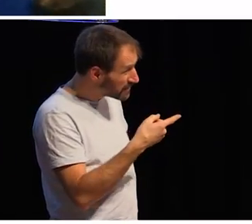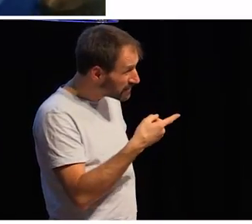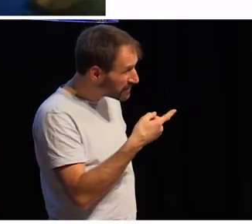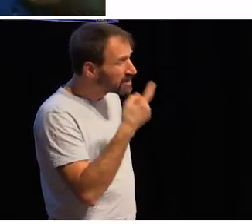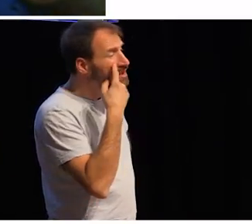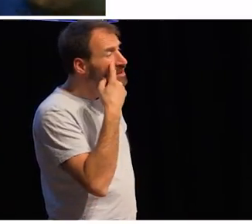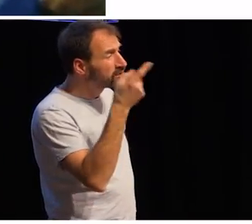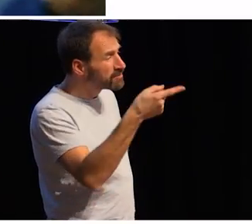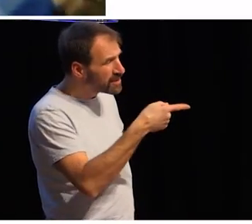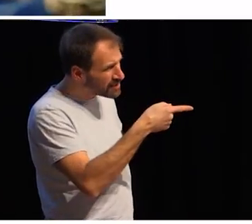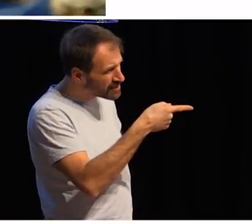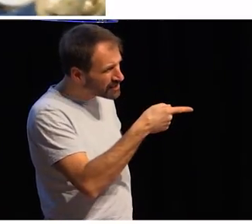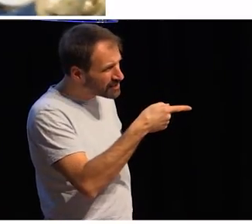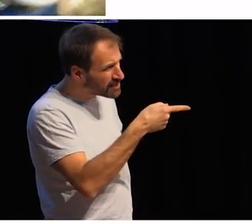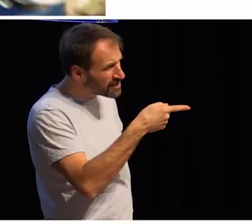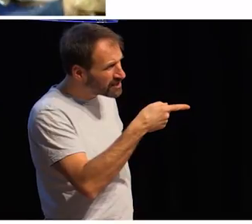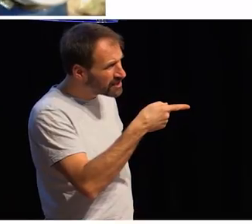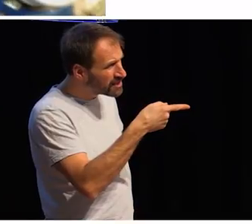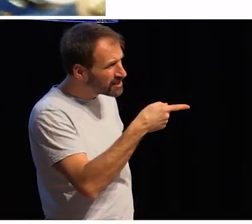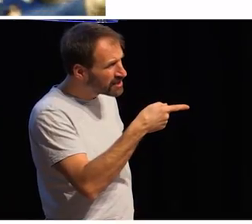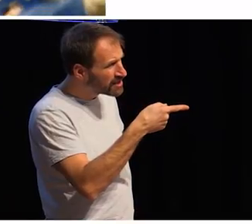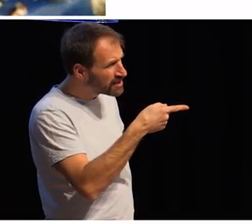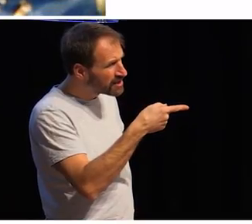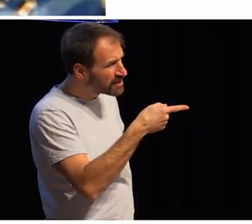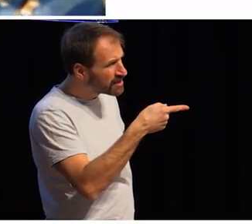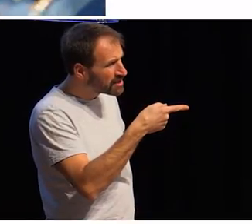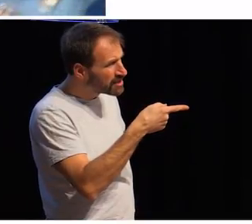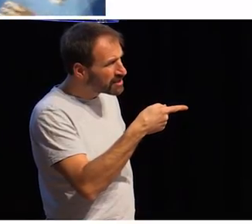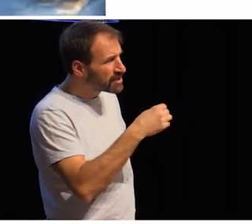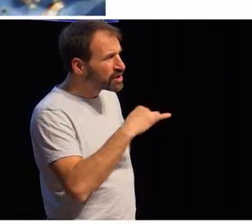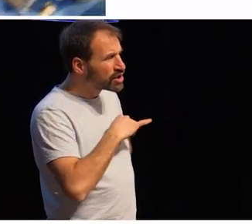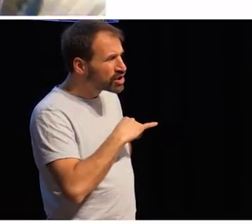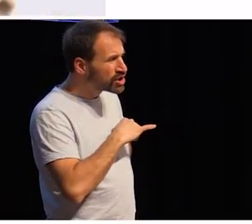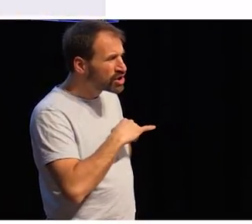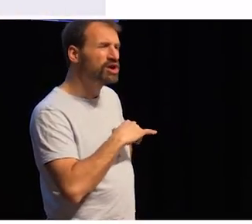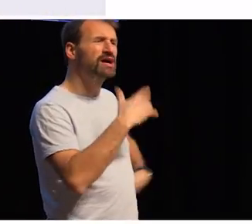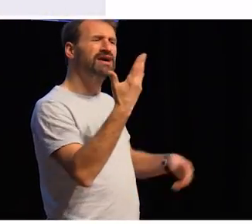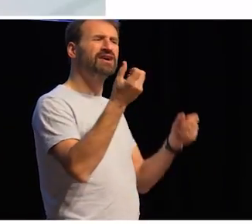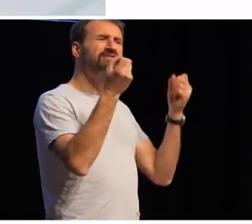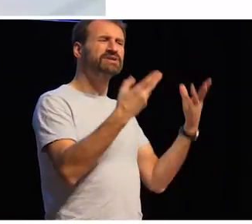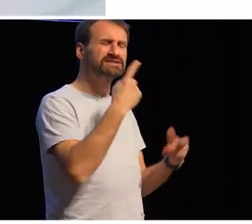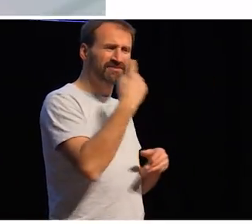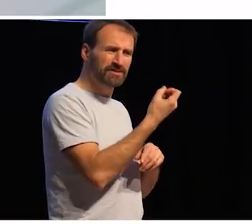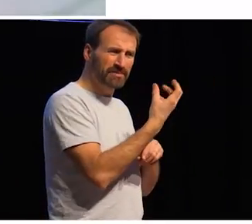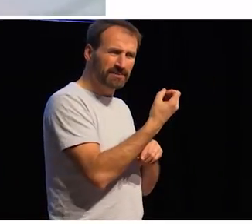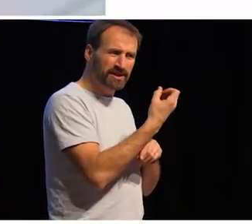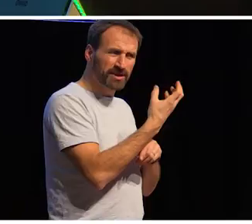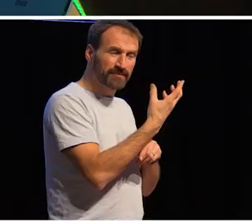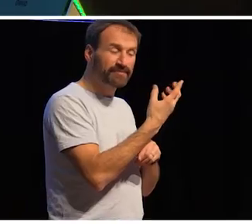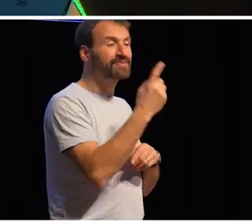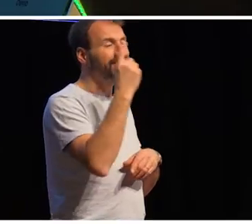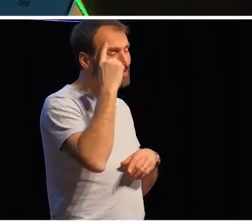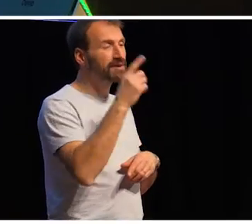again. All right, green. What is happening when it's blinking? Basically, Arduino